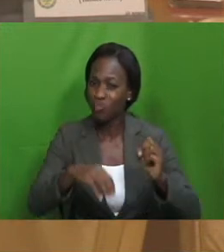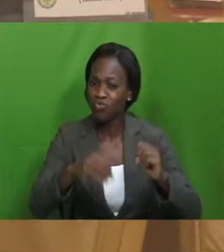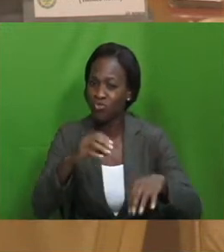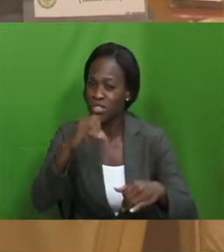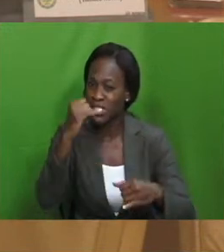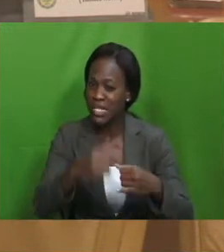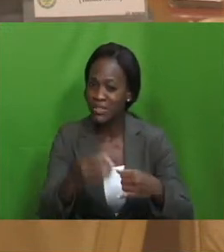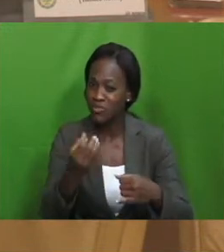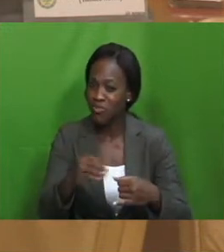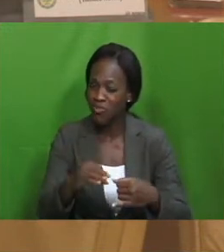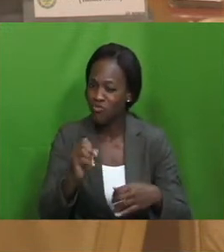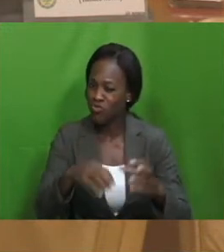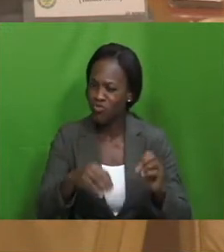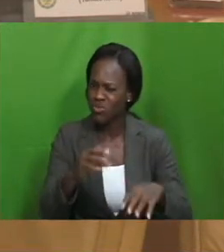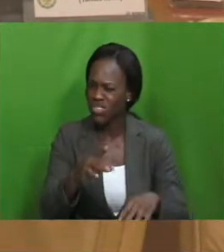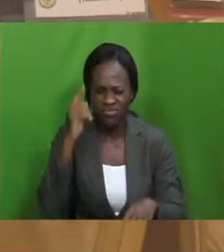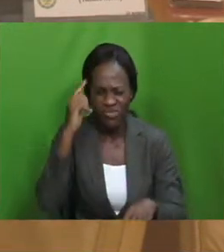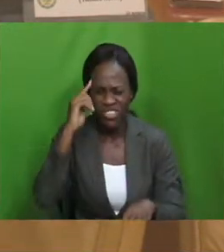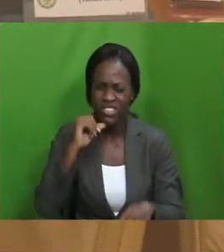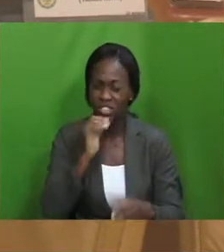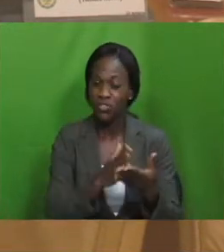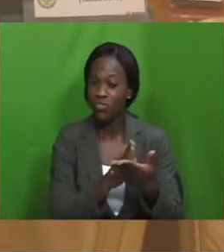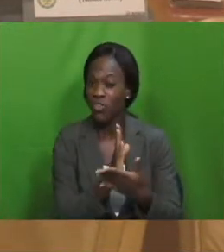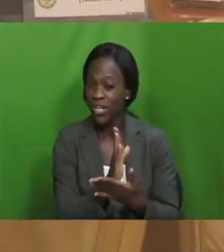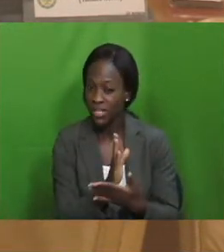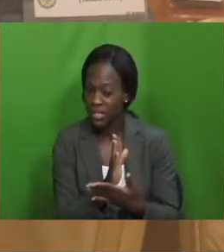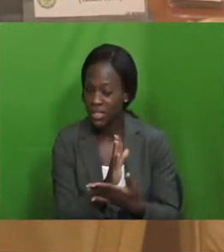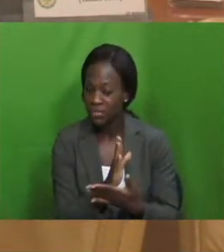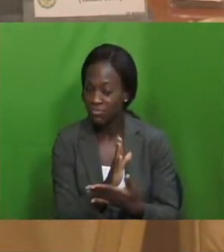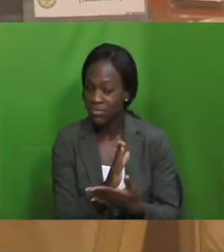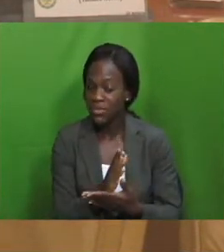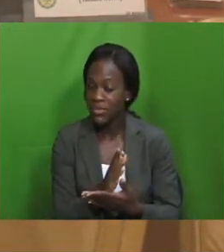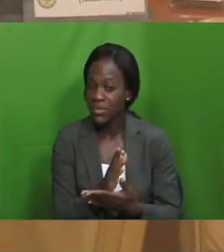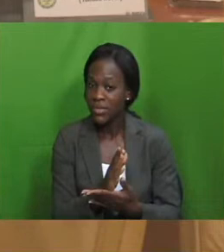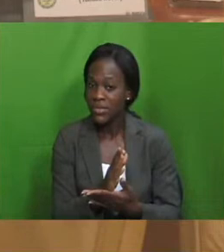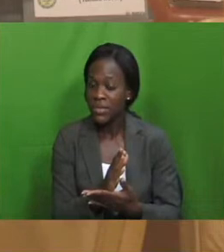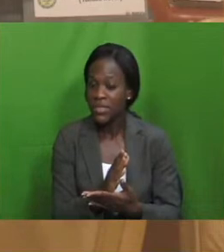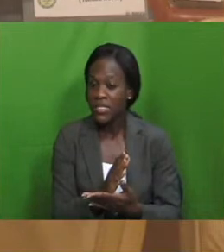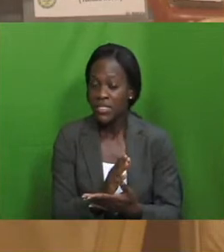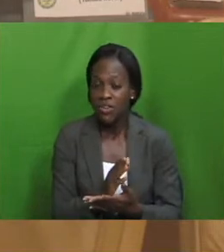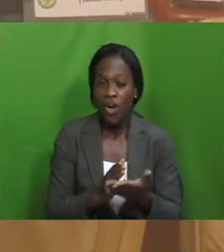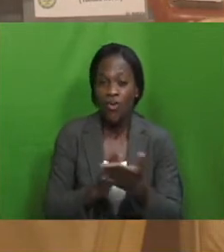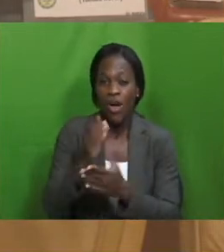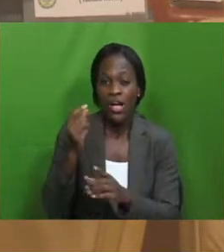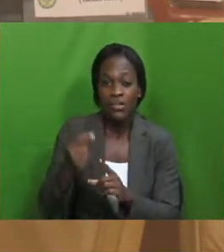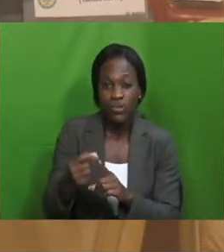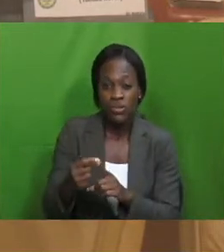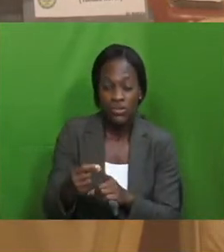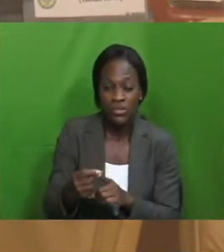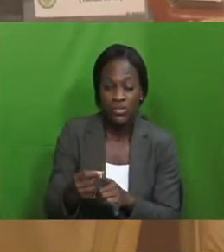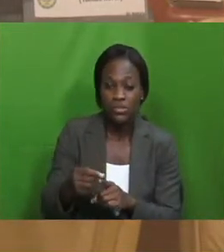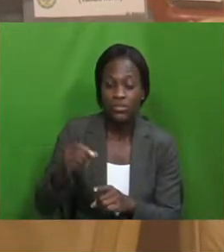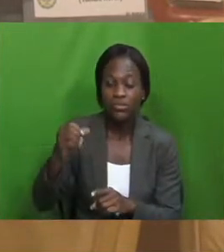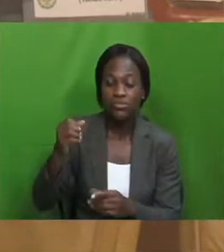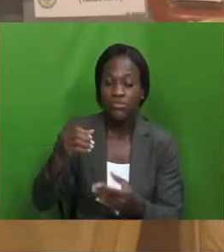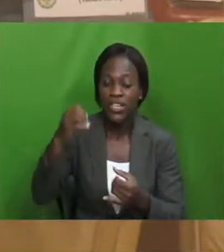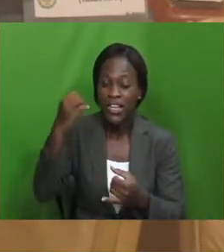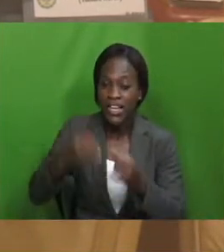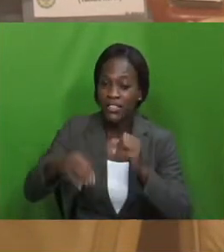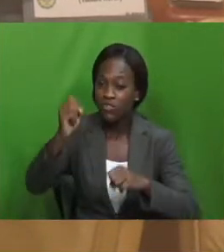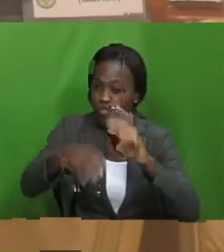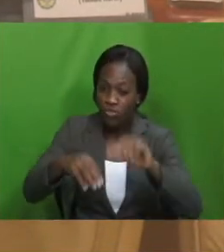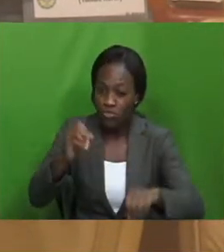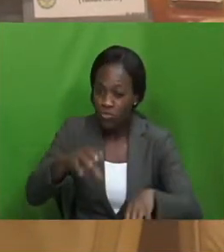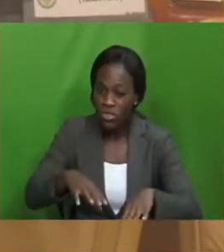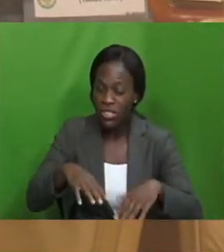It's not correct. So either conclusion of comments or concluding comments on the statement